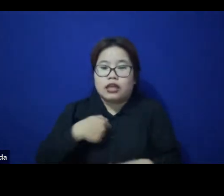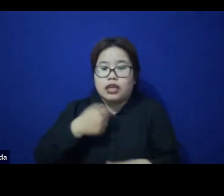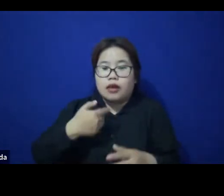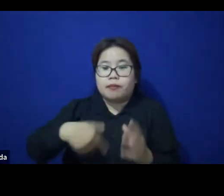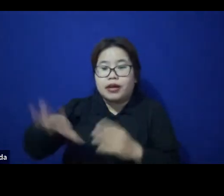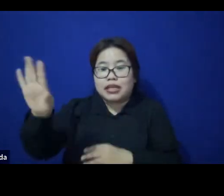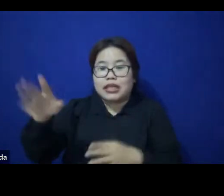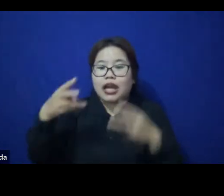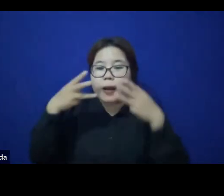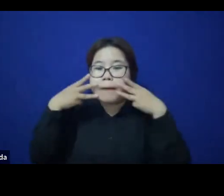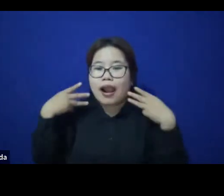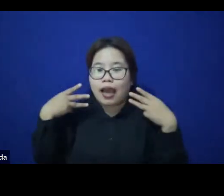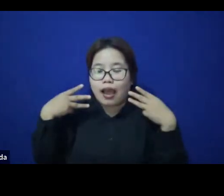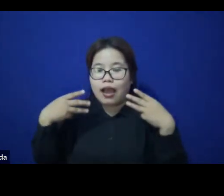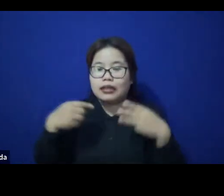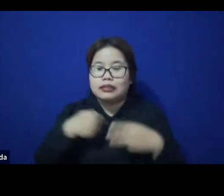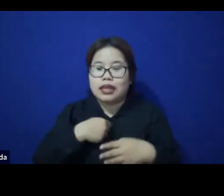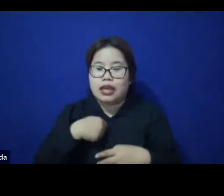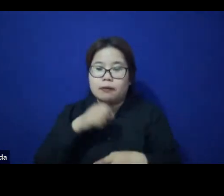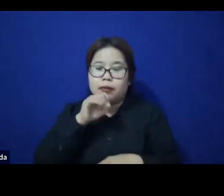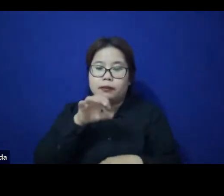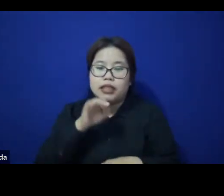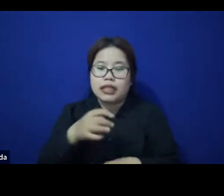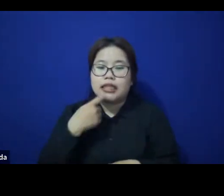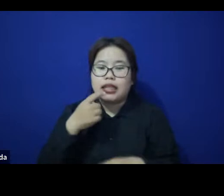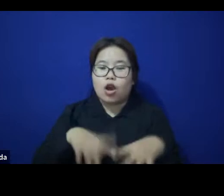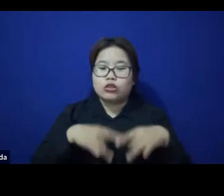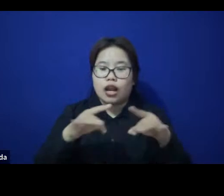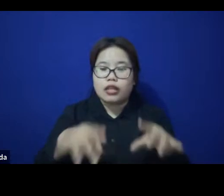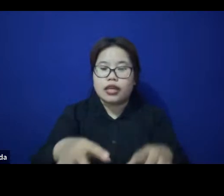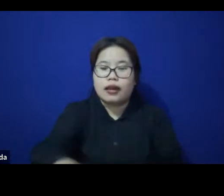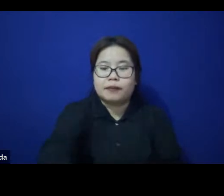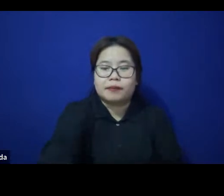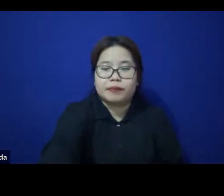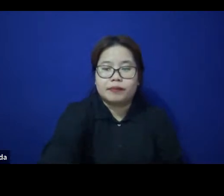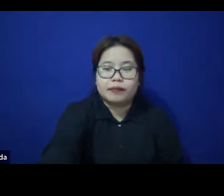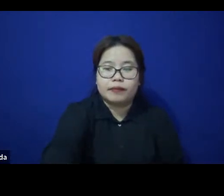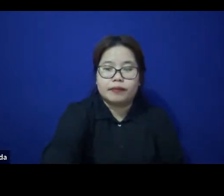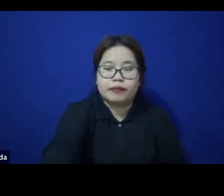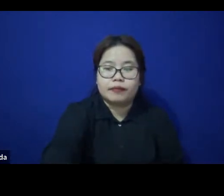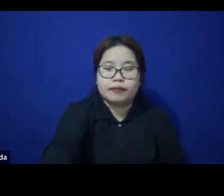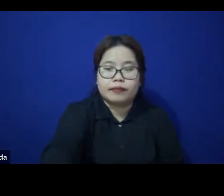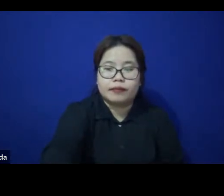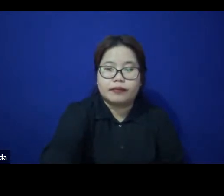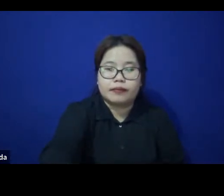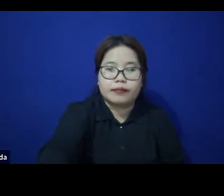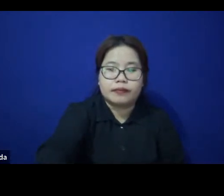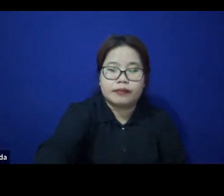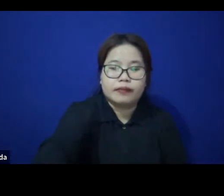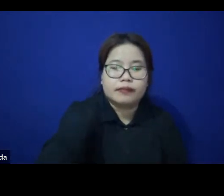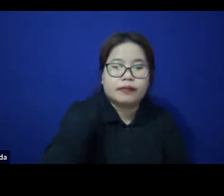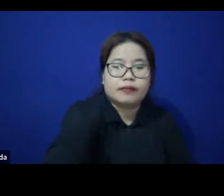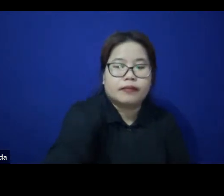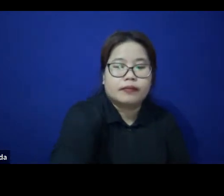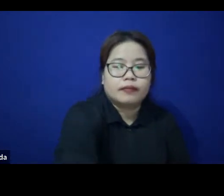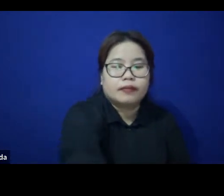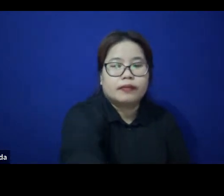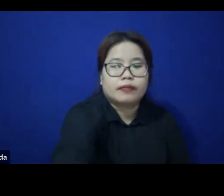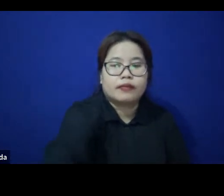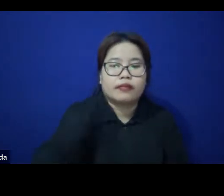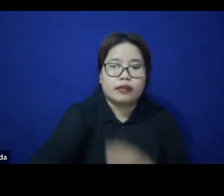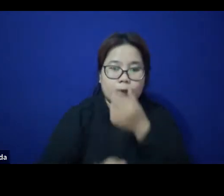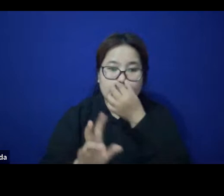know, obviously you see us, all of us, talking about Australia has the NDIS, but there are still problems. And we